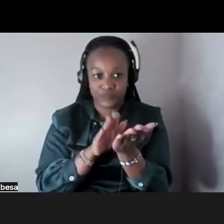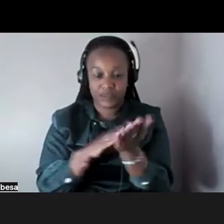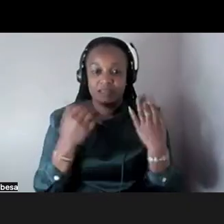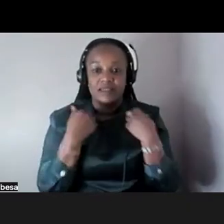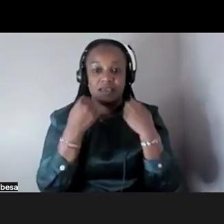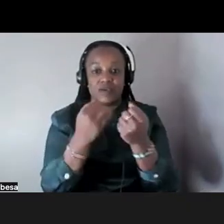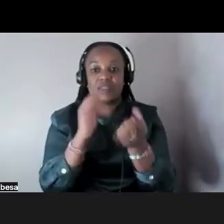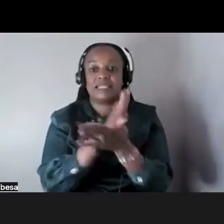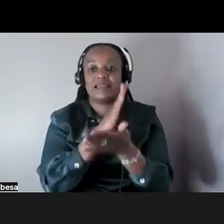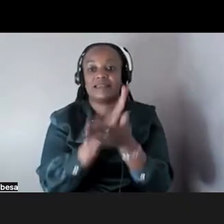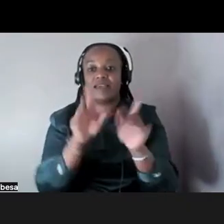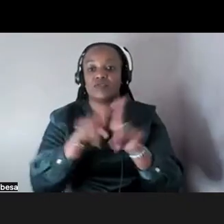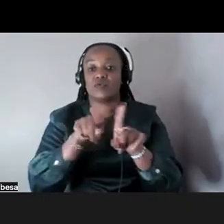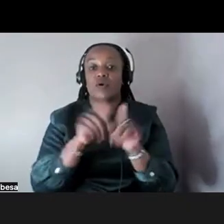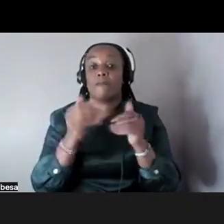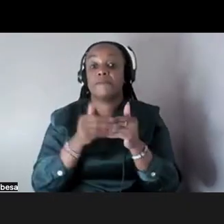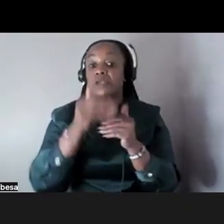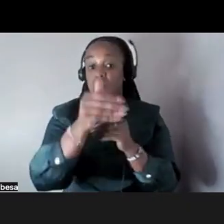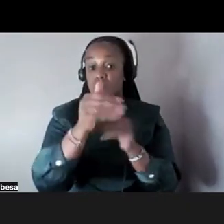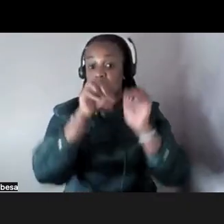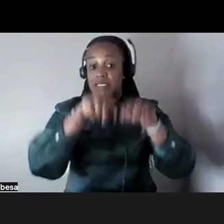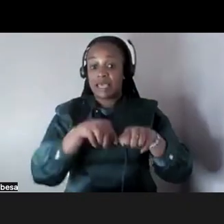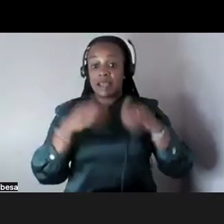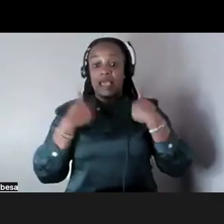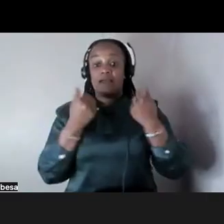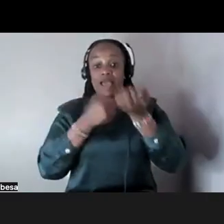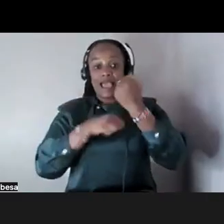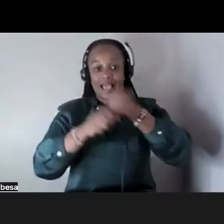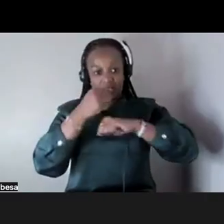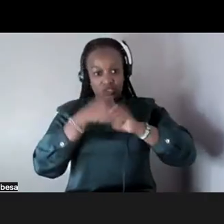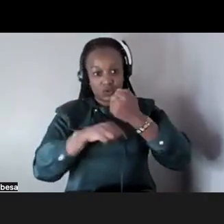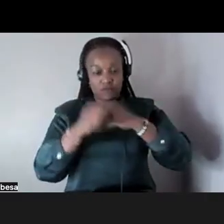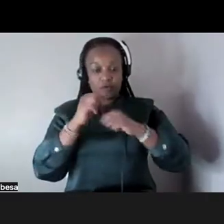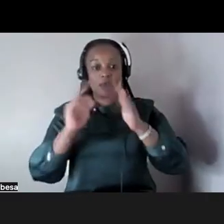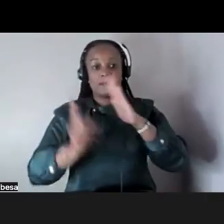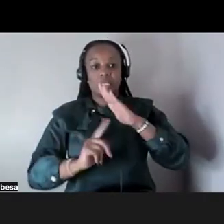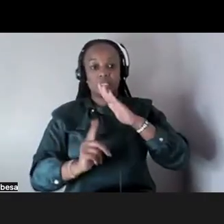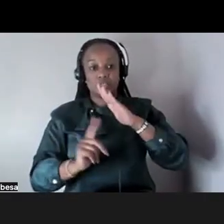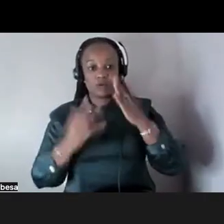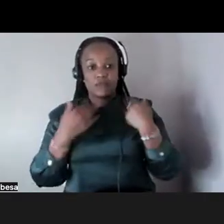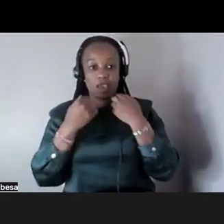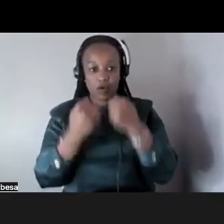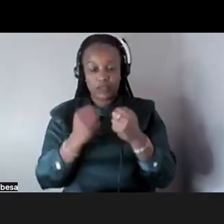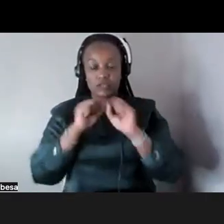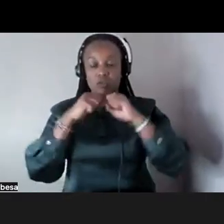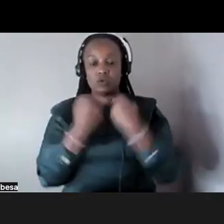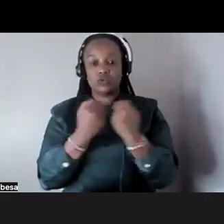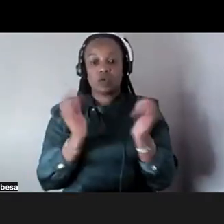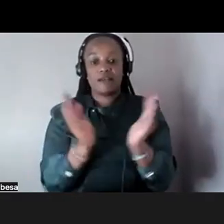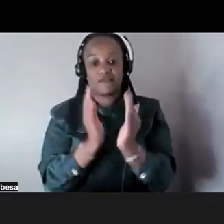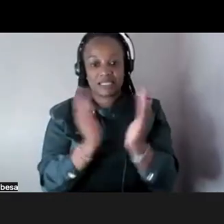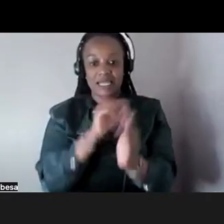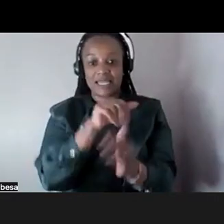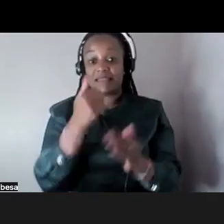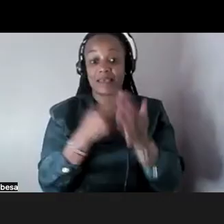beyond. So it can provide kind of a blueprint of action for Ministries of Health or Ministries of Social Affairs and other partners to implement